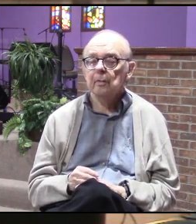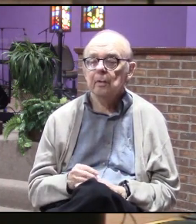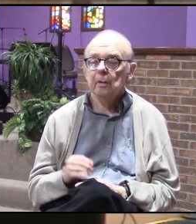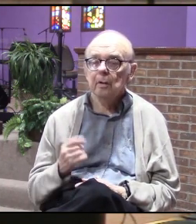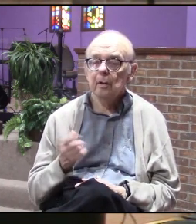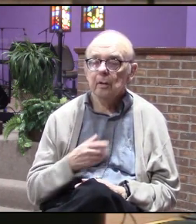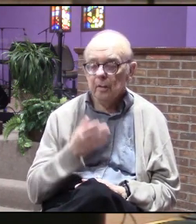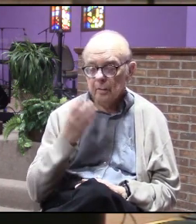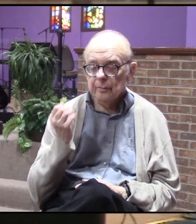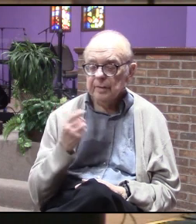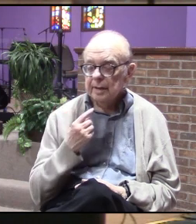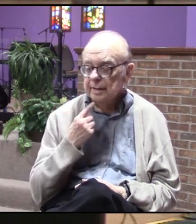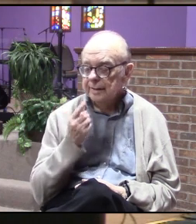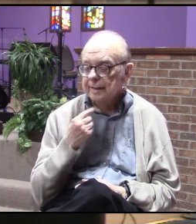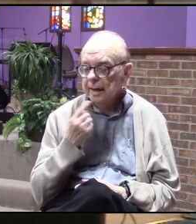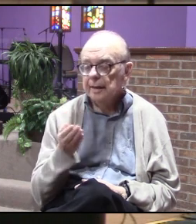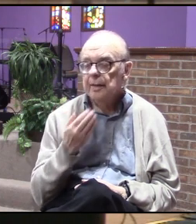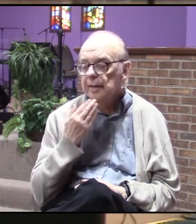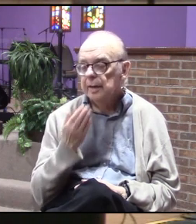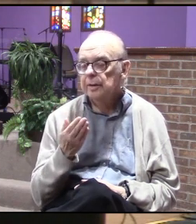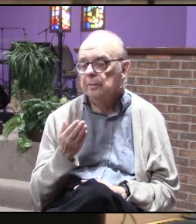that we forget to say thank you.